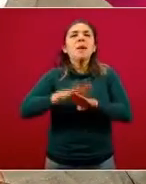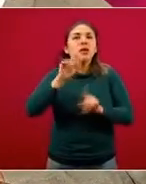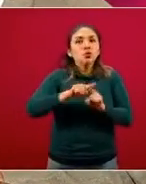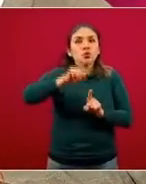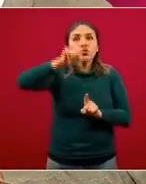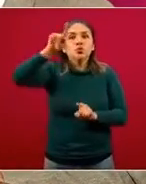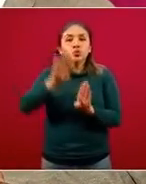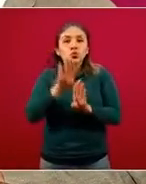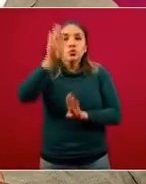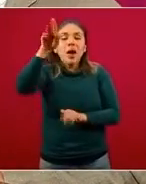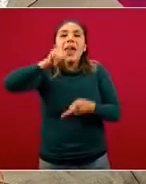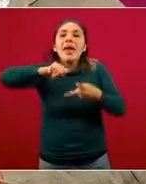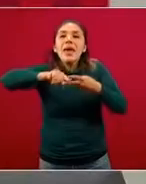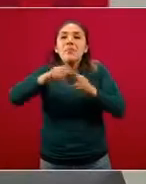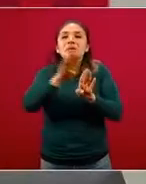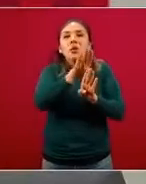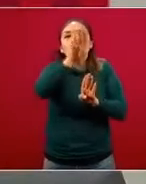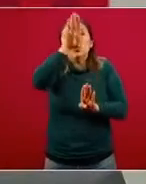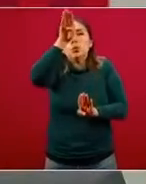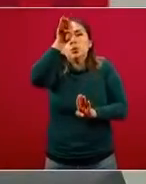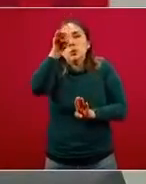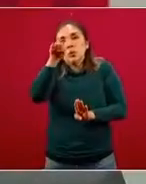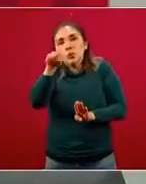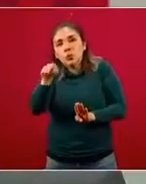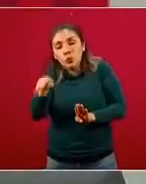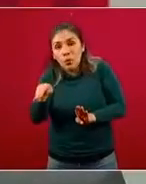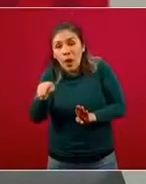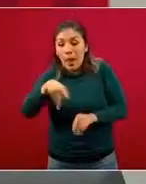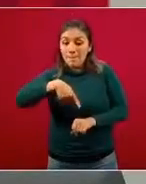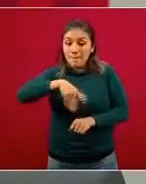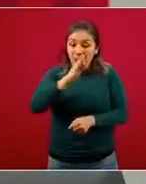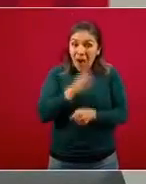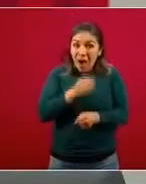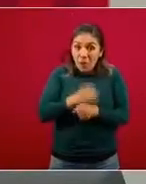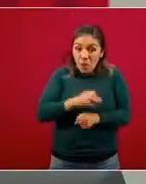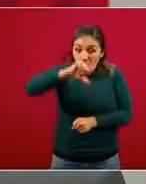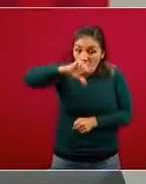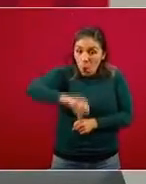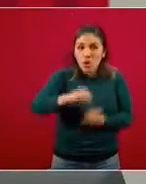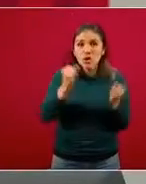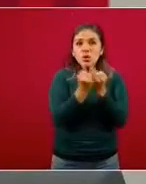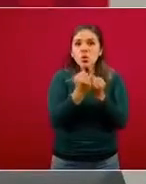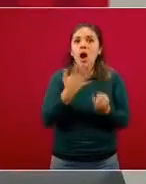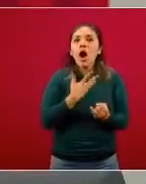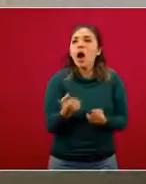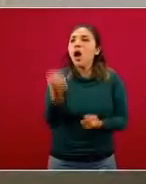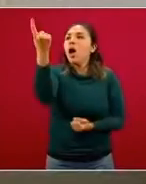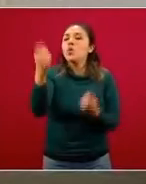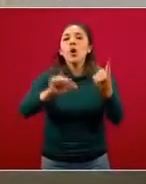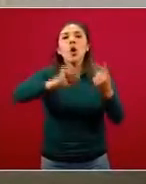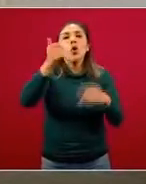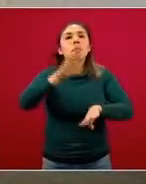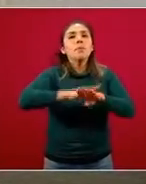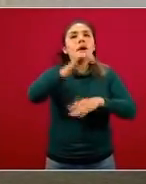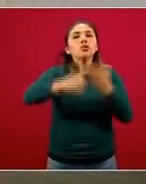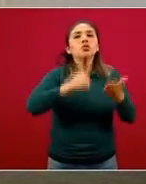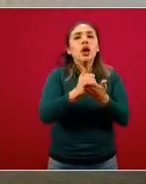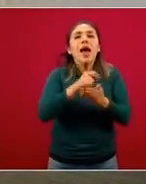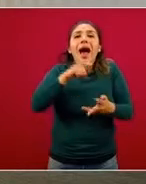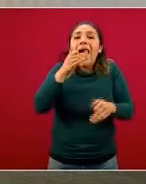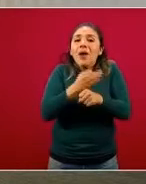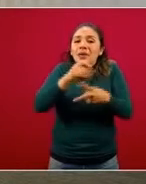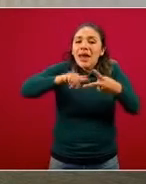Also, Cancun, they're close to their apex as well. But then there are other cities that are starting to go up.